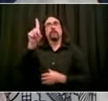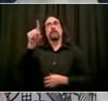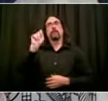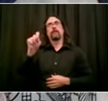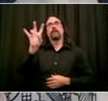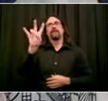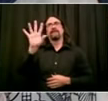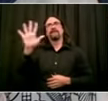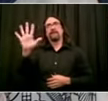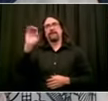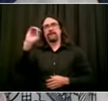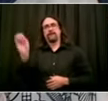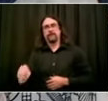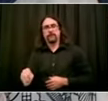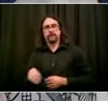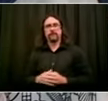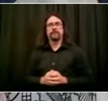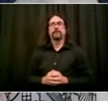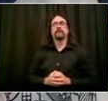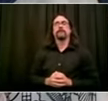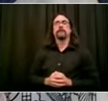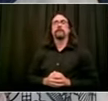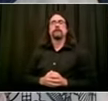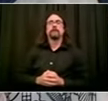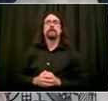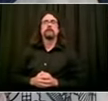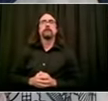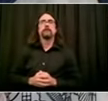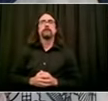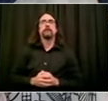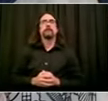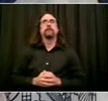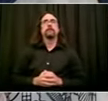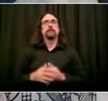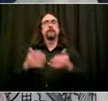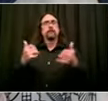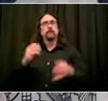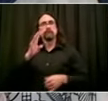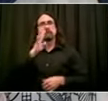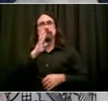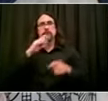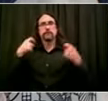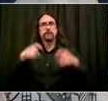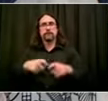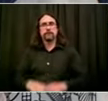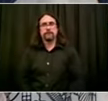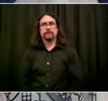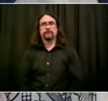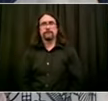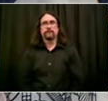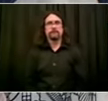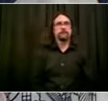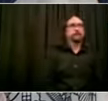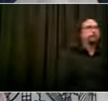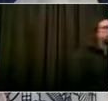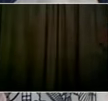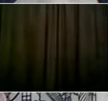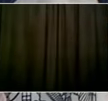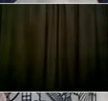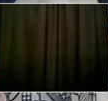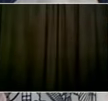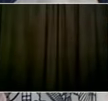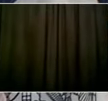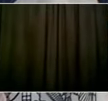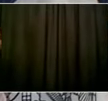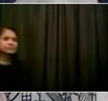de coronavirus en varias zonas de la ciudad. Con el apoyo del Estado de Nueva York,